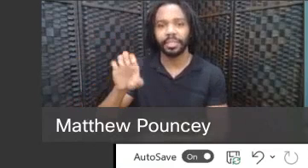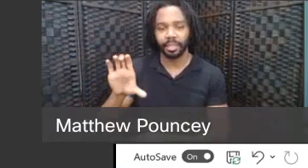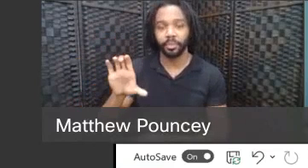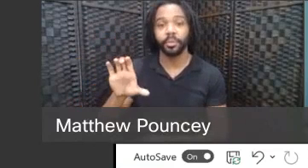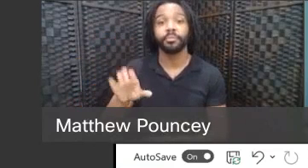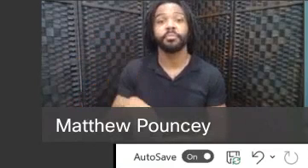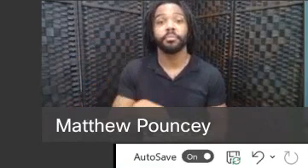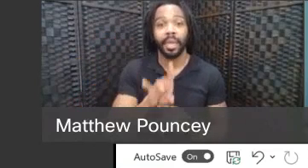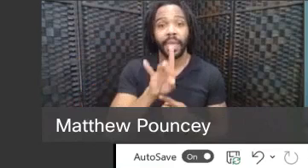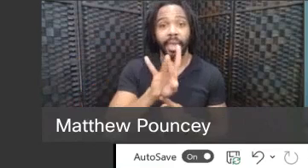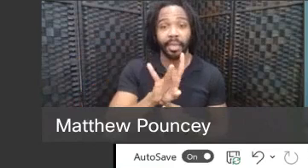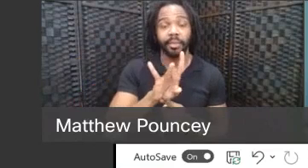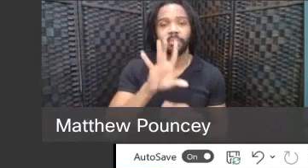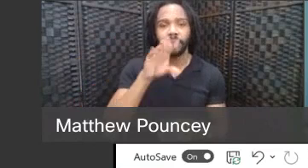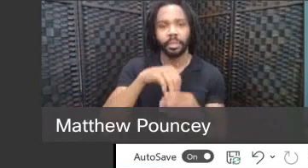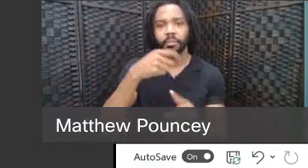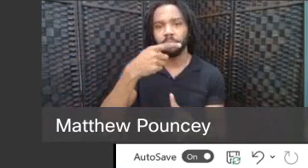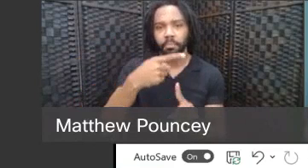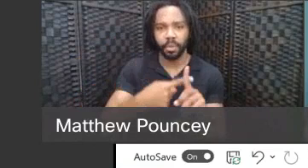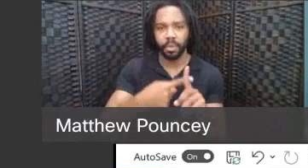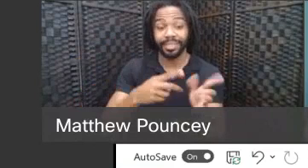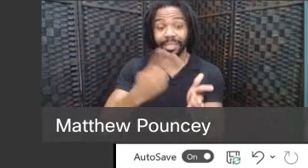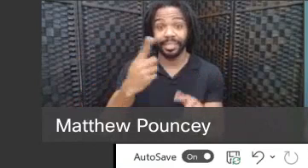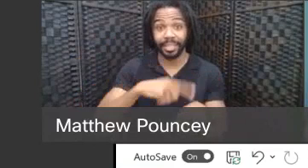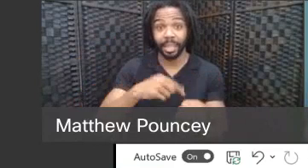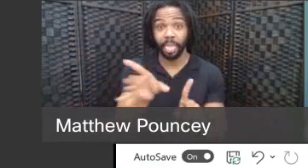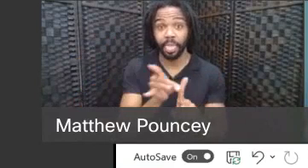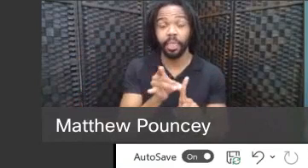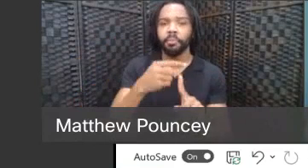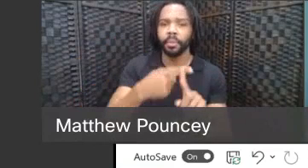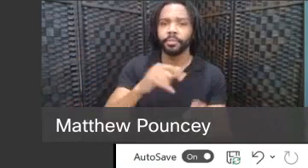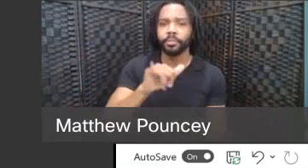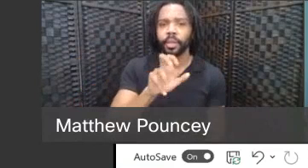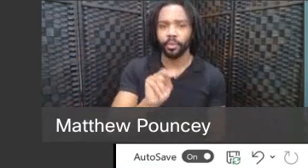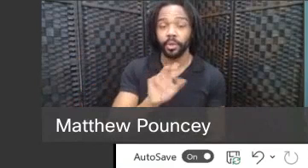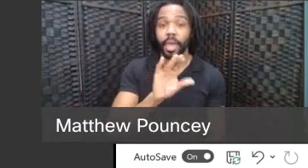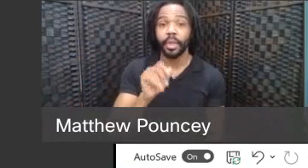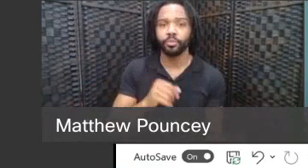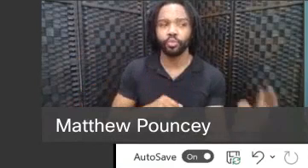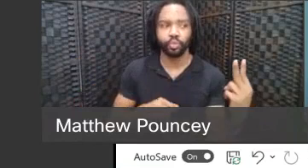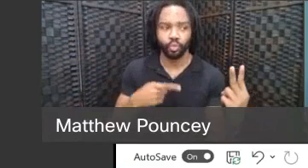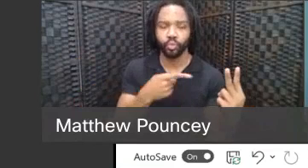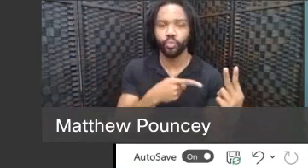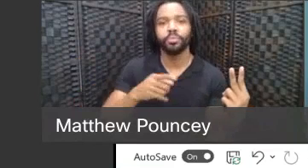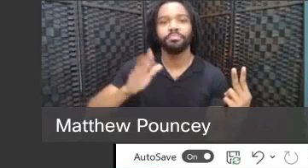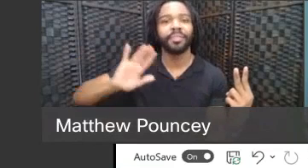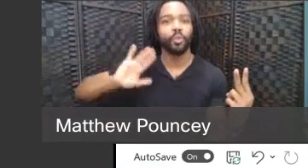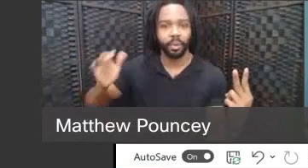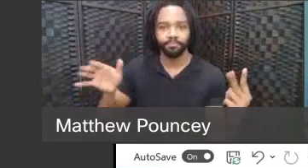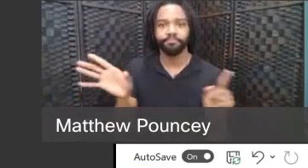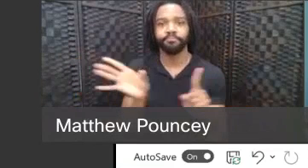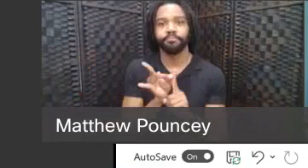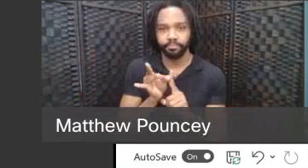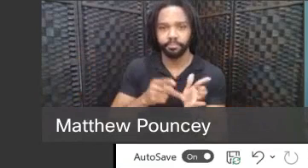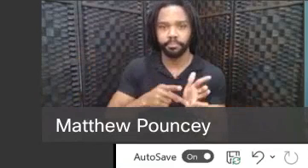people were diagnosed a second time in January, and there were 2 who had previously tested positive twice.